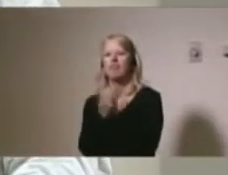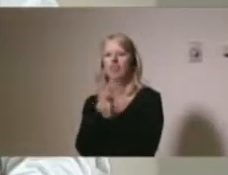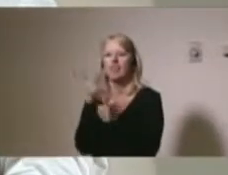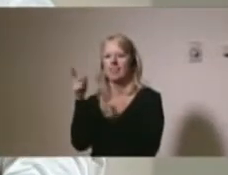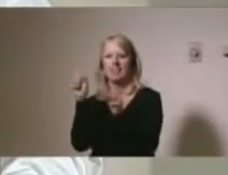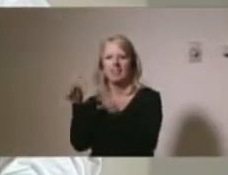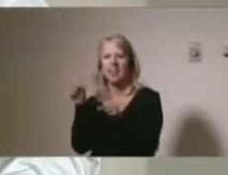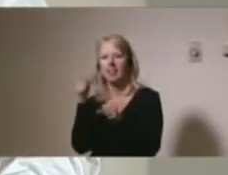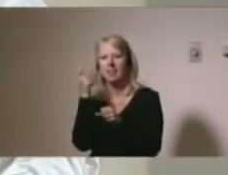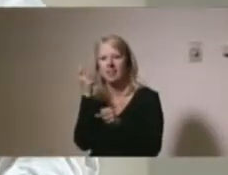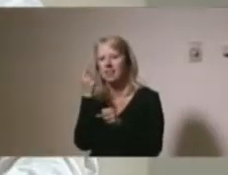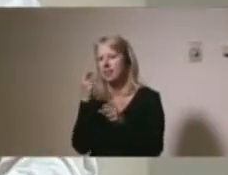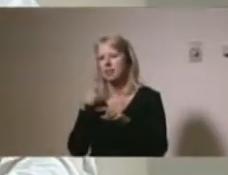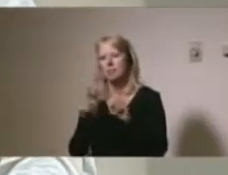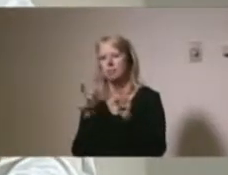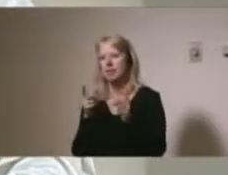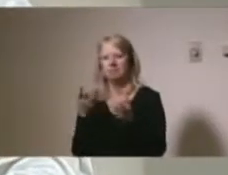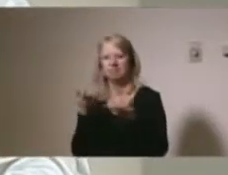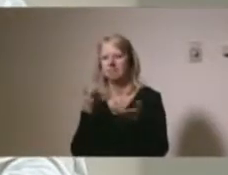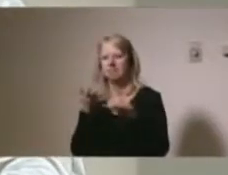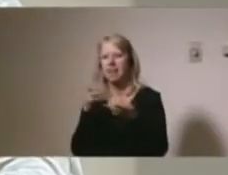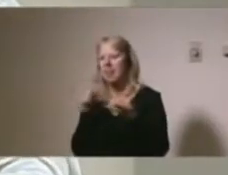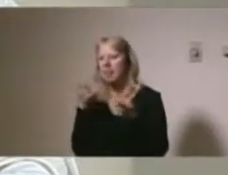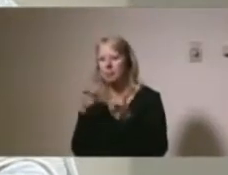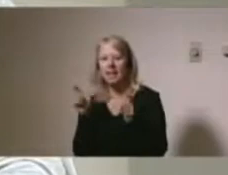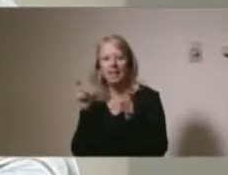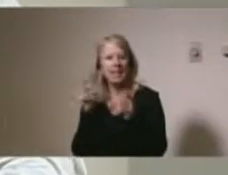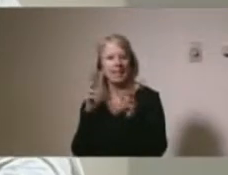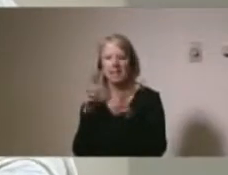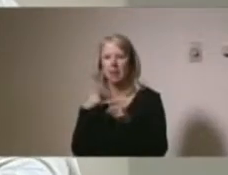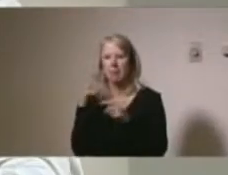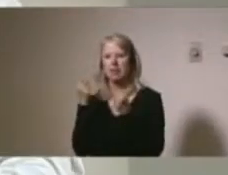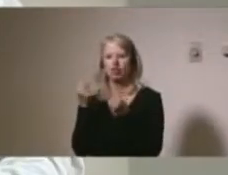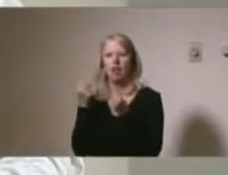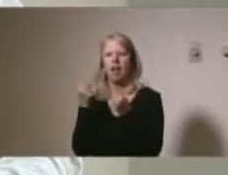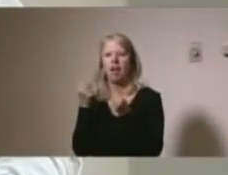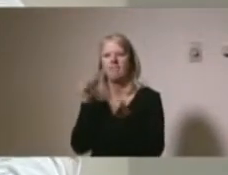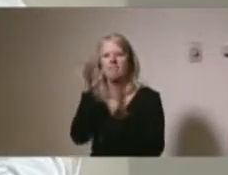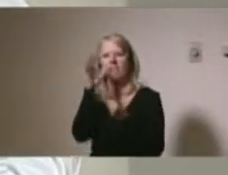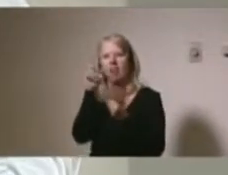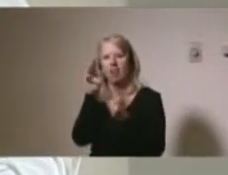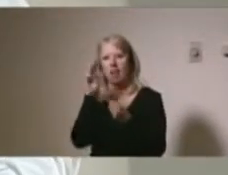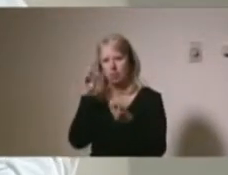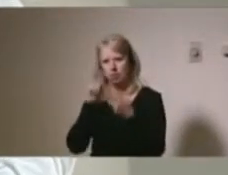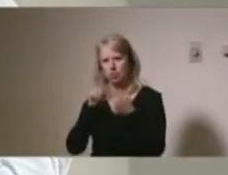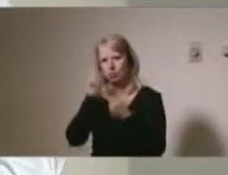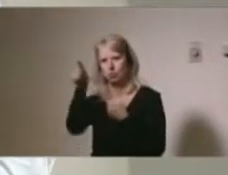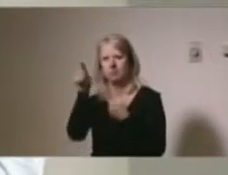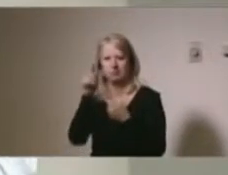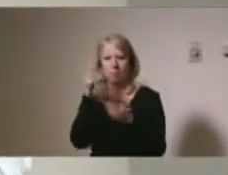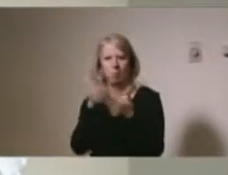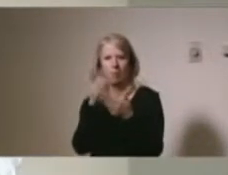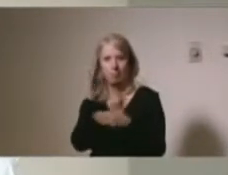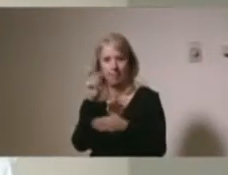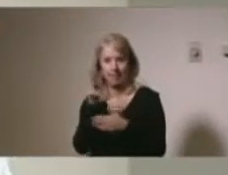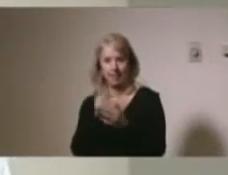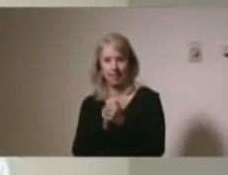but, for anything majors, we have to drive 500 kilometers to the closest bank.